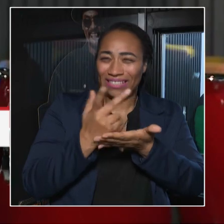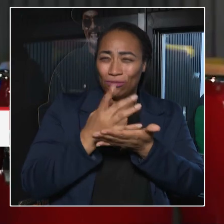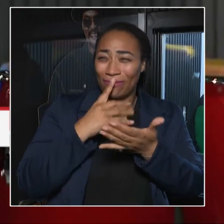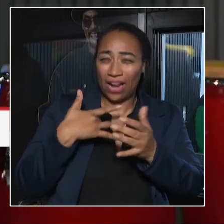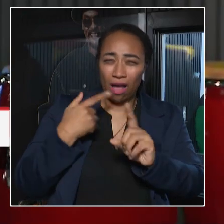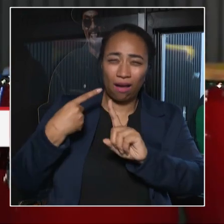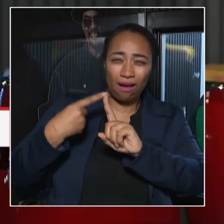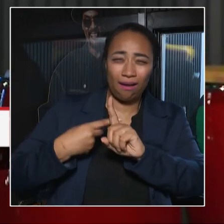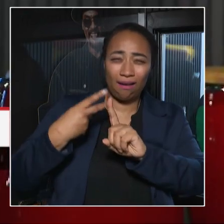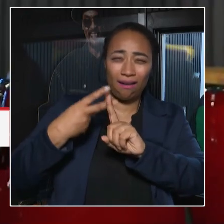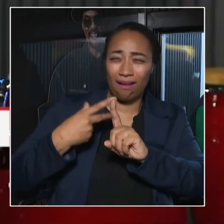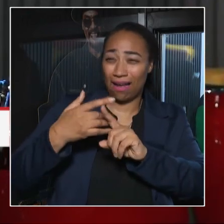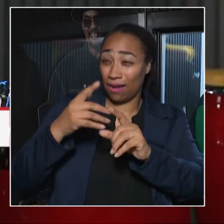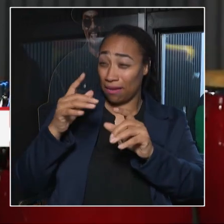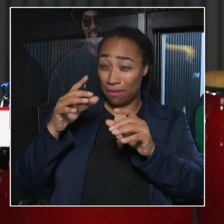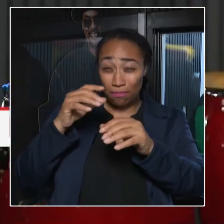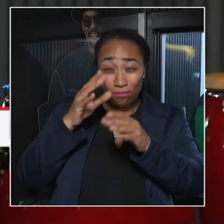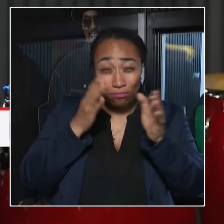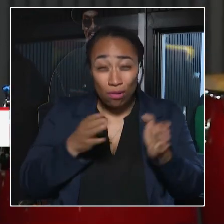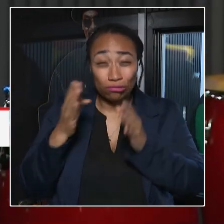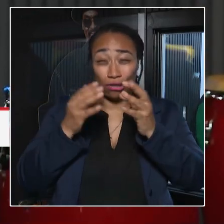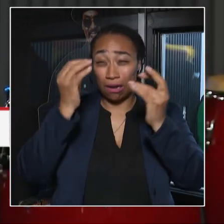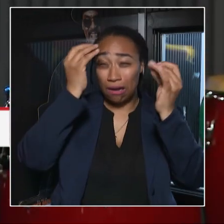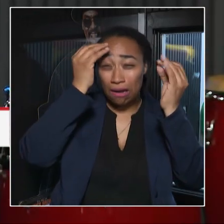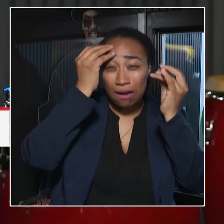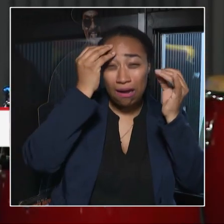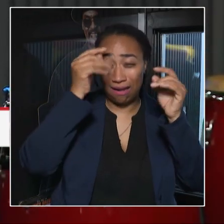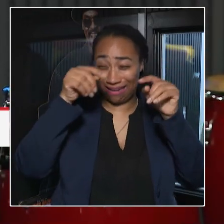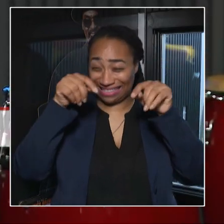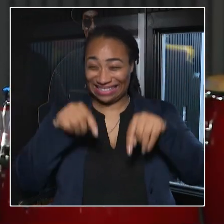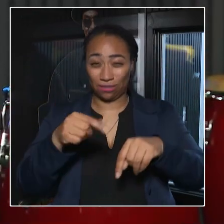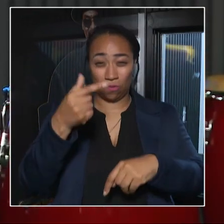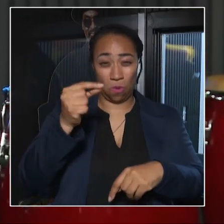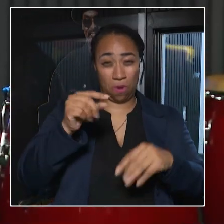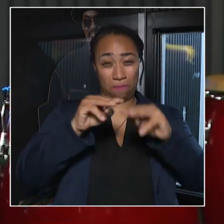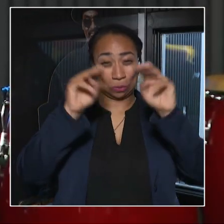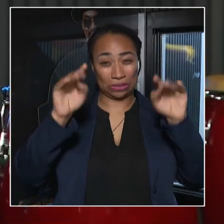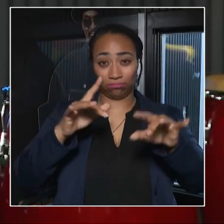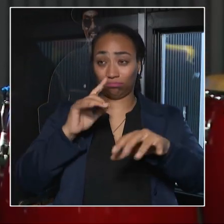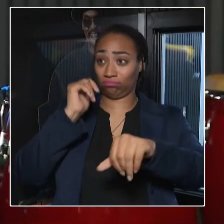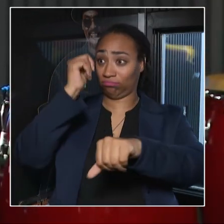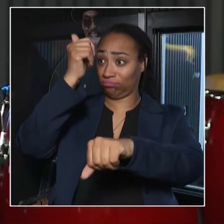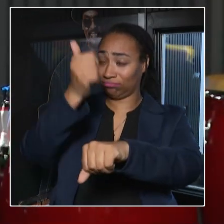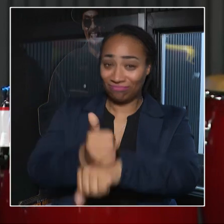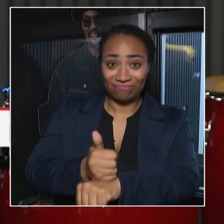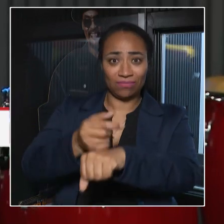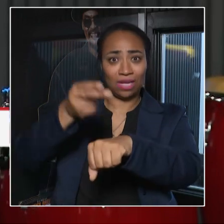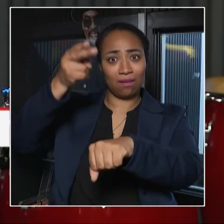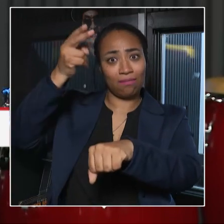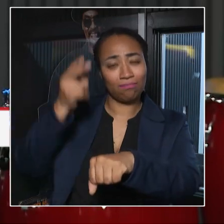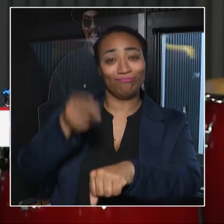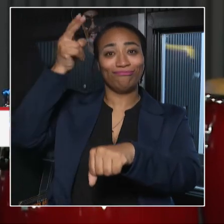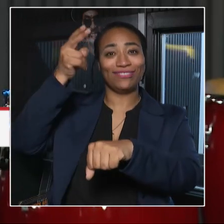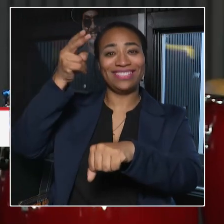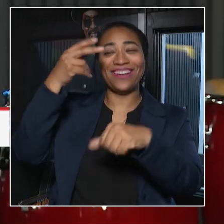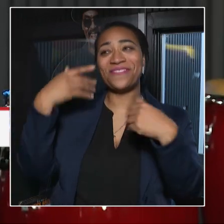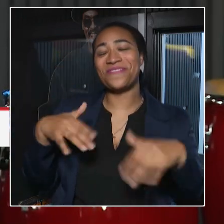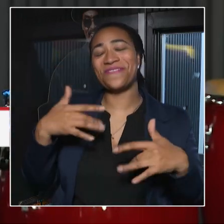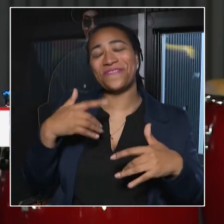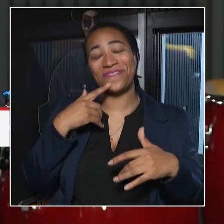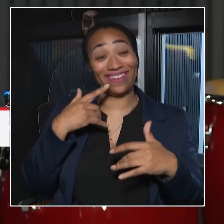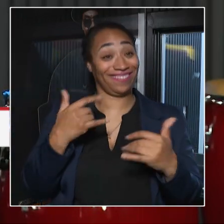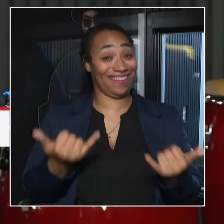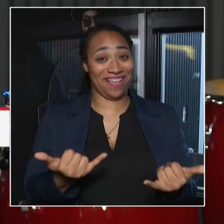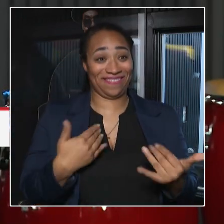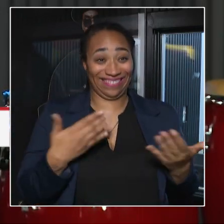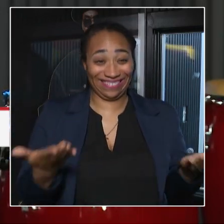of opening the Go-Go Museum here in historic Anacostia. So I want to welcome everybody to